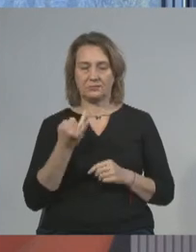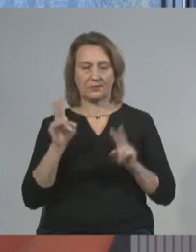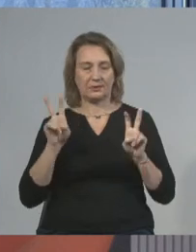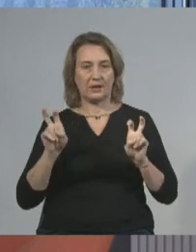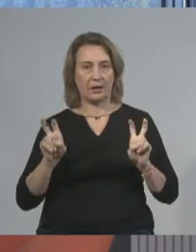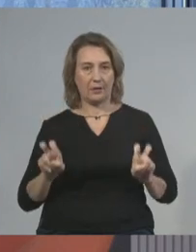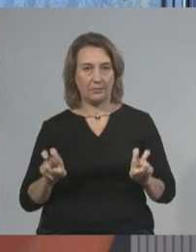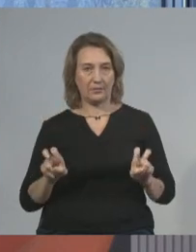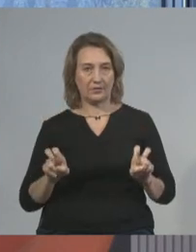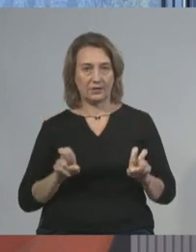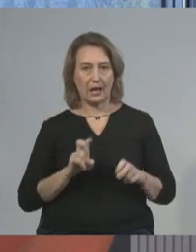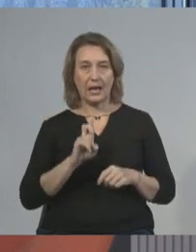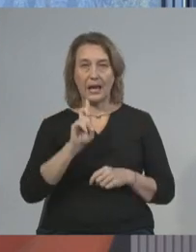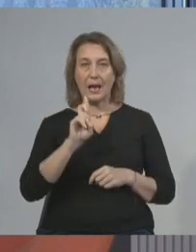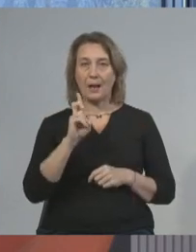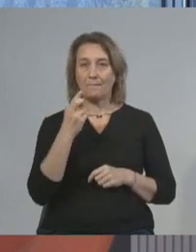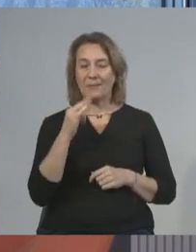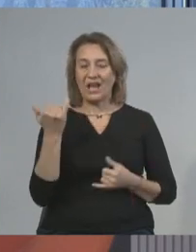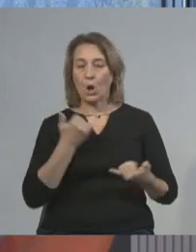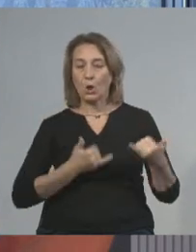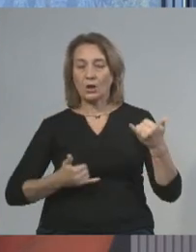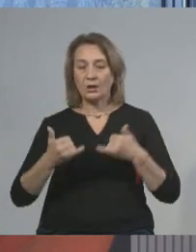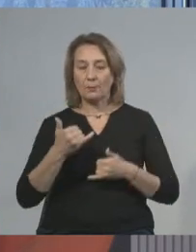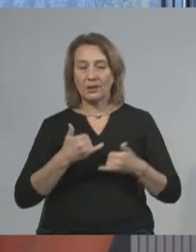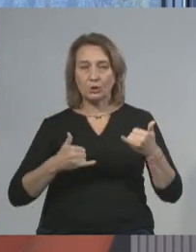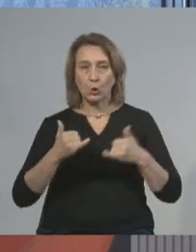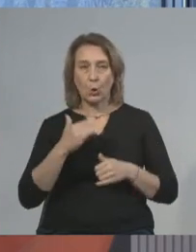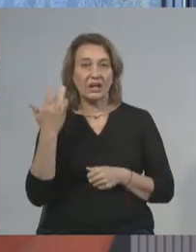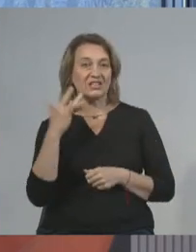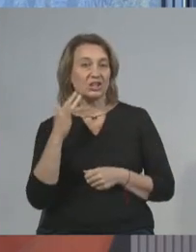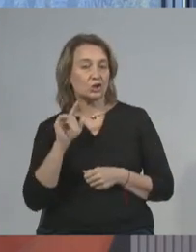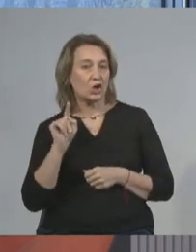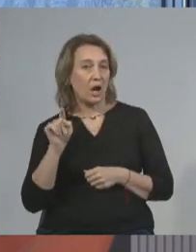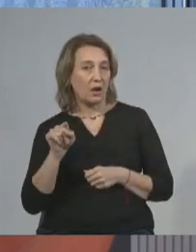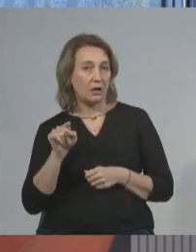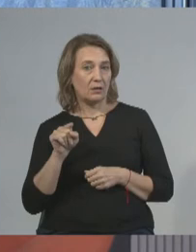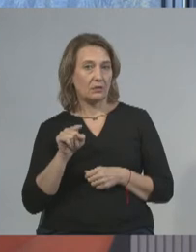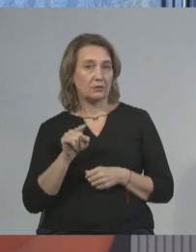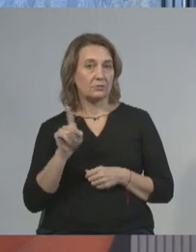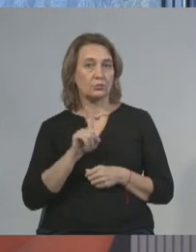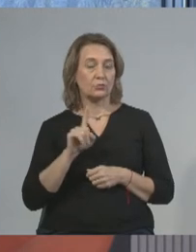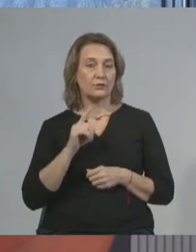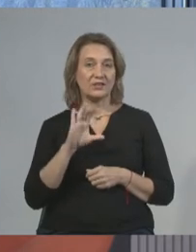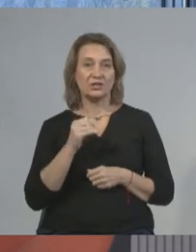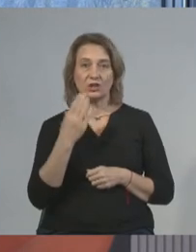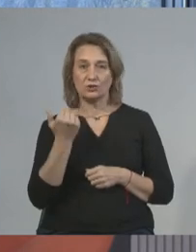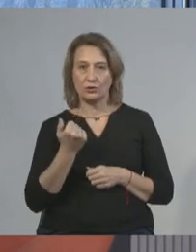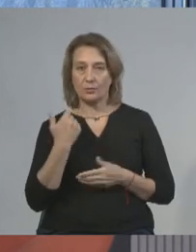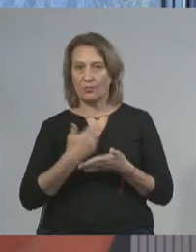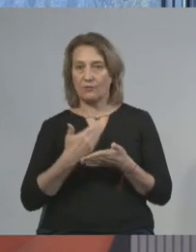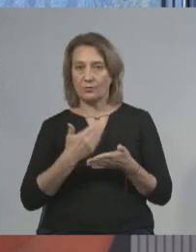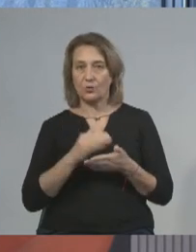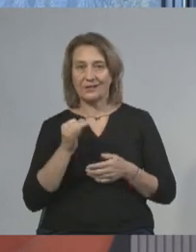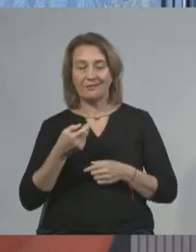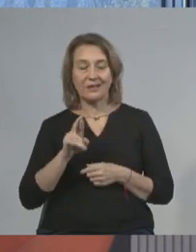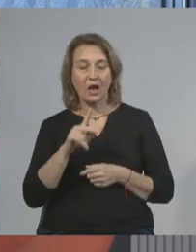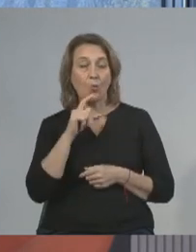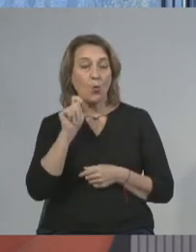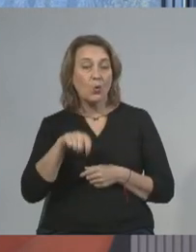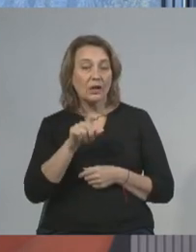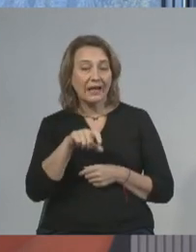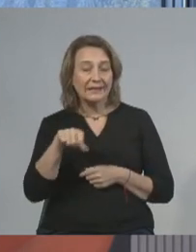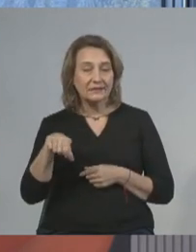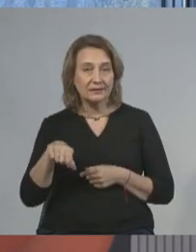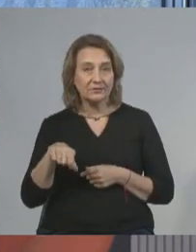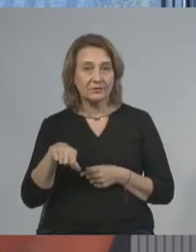about those 5g about biological labs in the us this is a general narrative that the us are